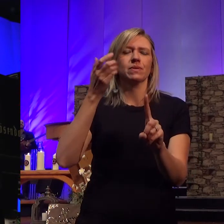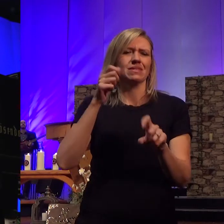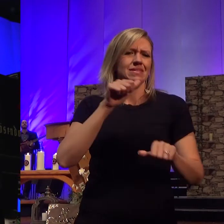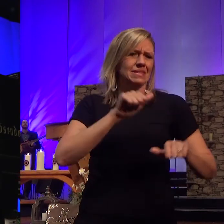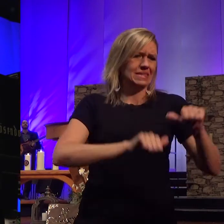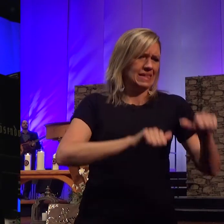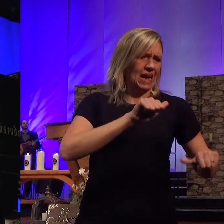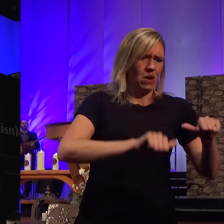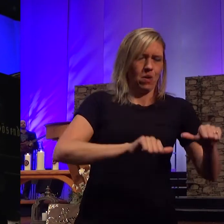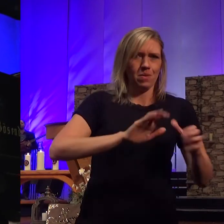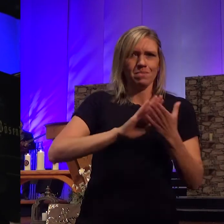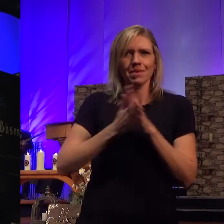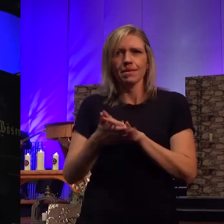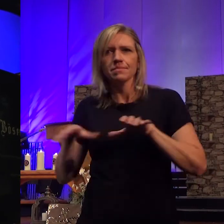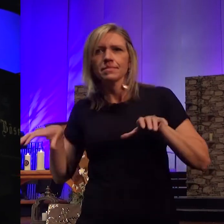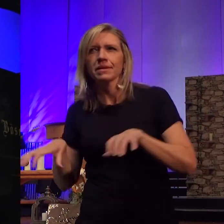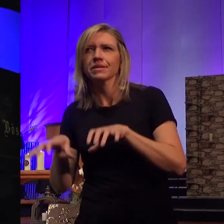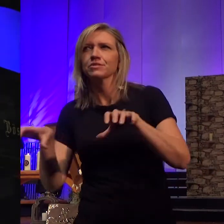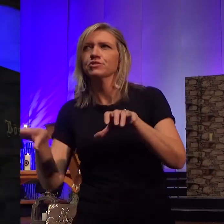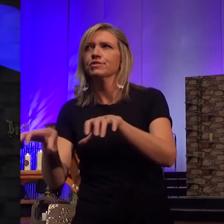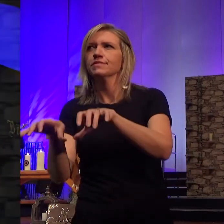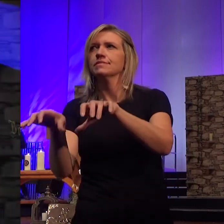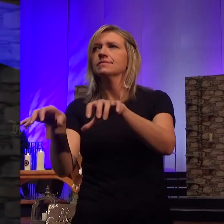doubt into action,